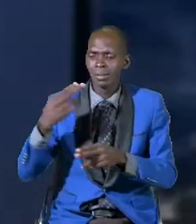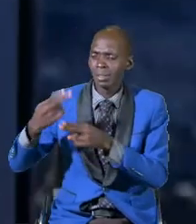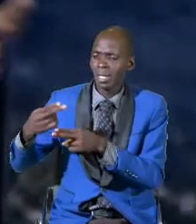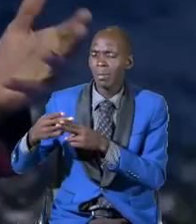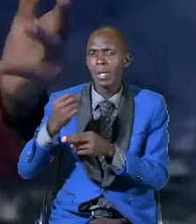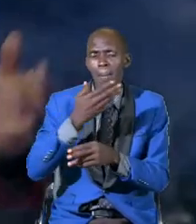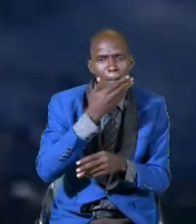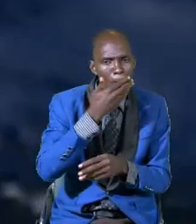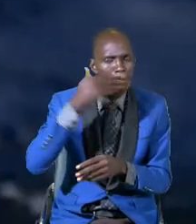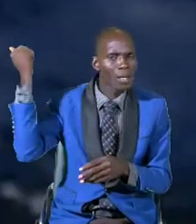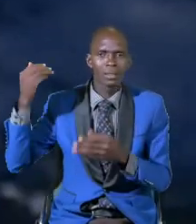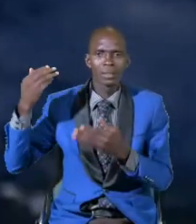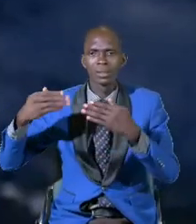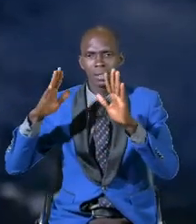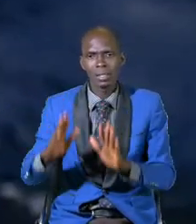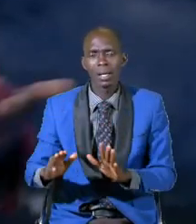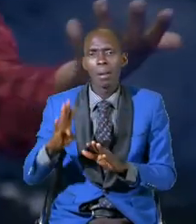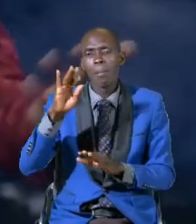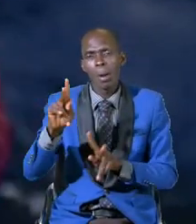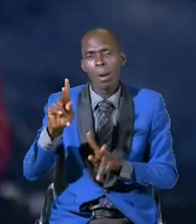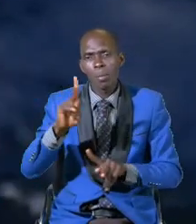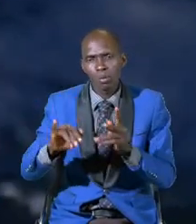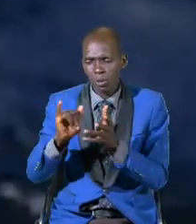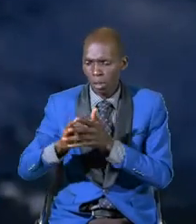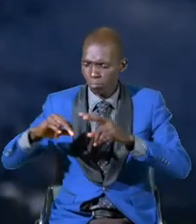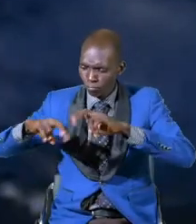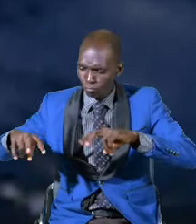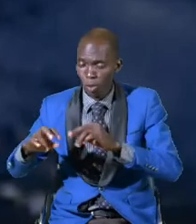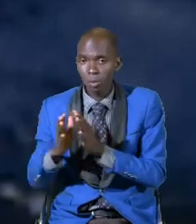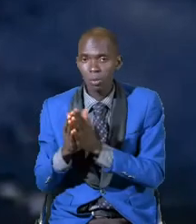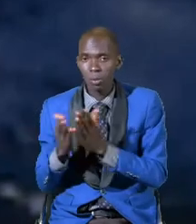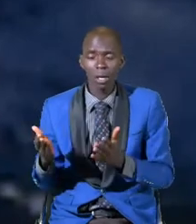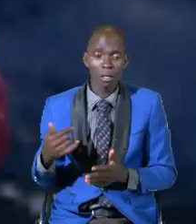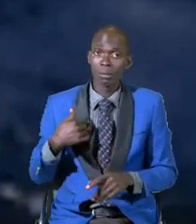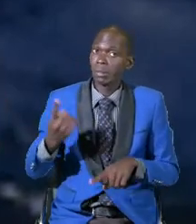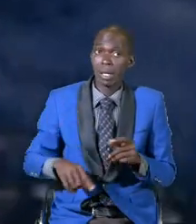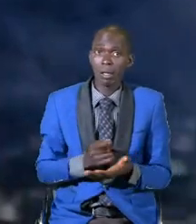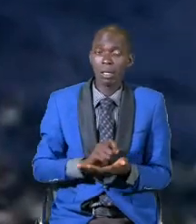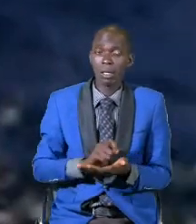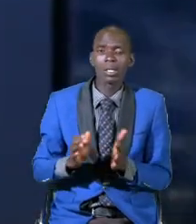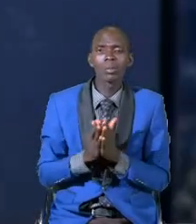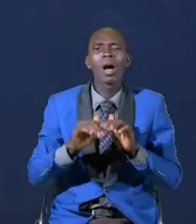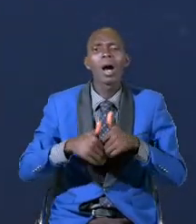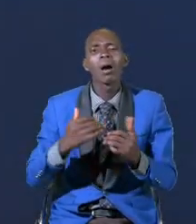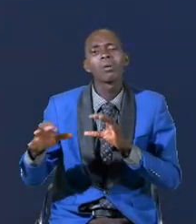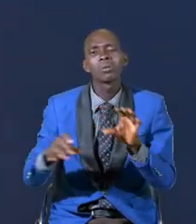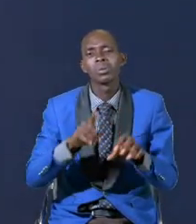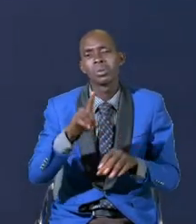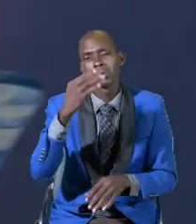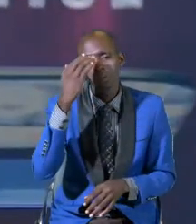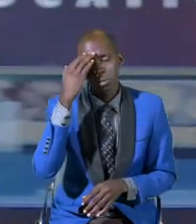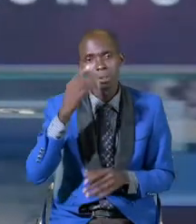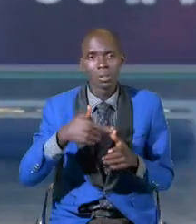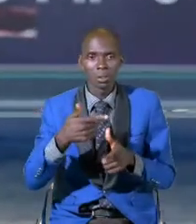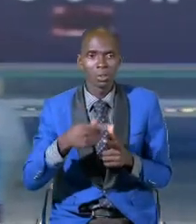people that look at books that are written. You say, I cannot write a book. How do you know? And then you see somebody